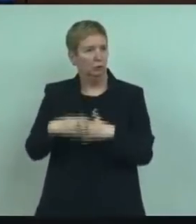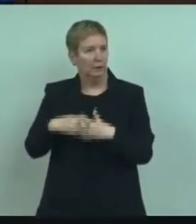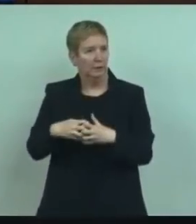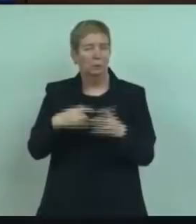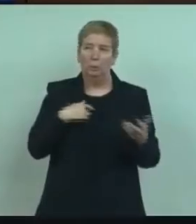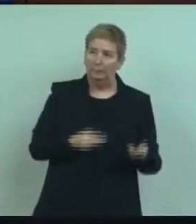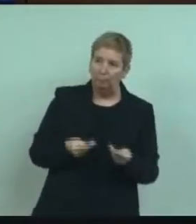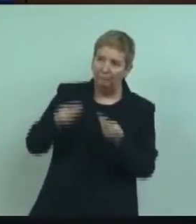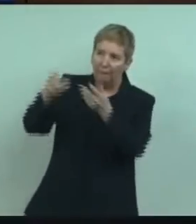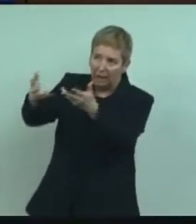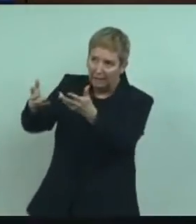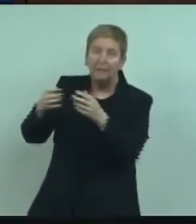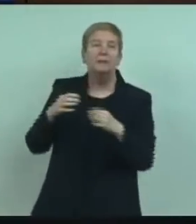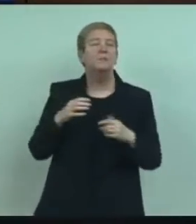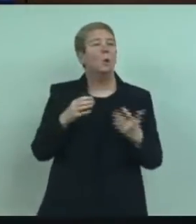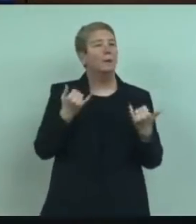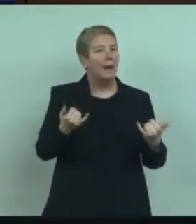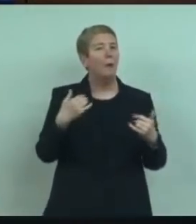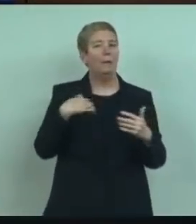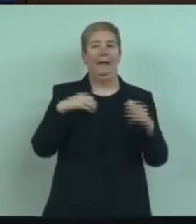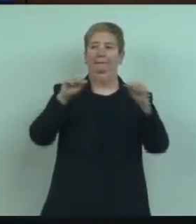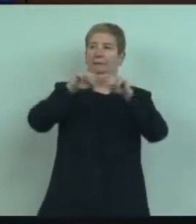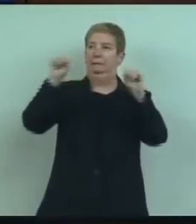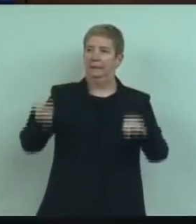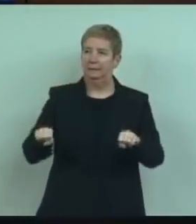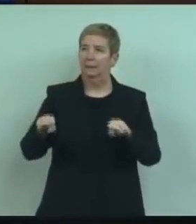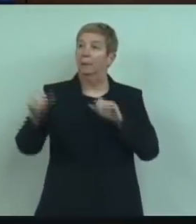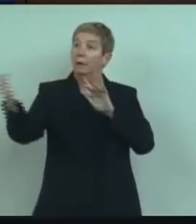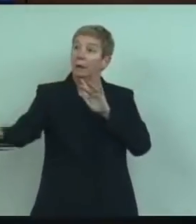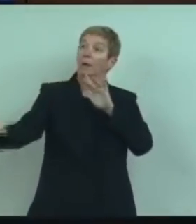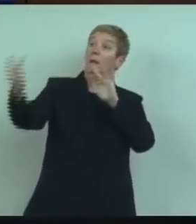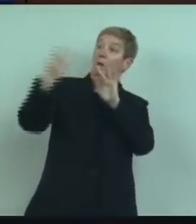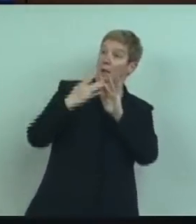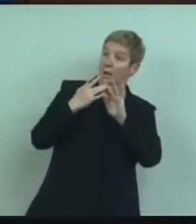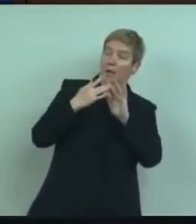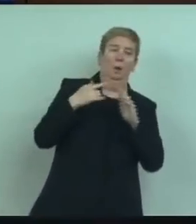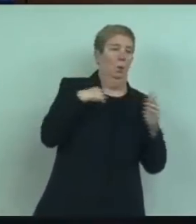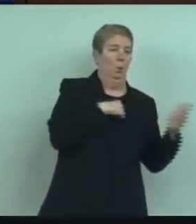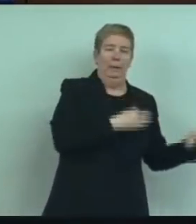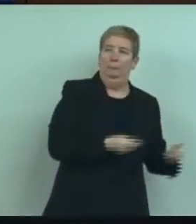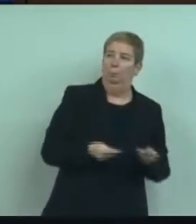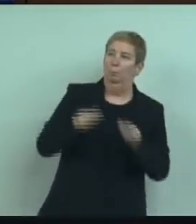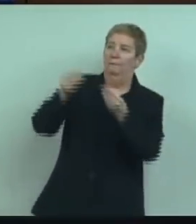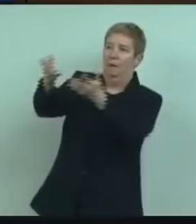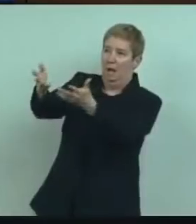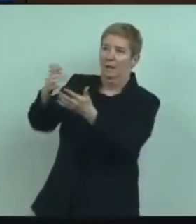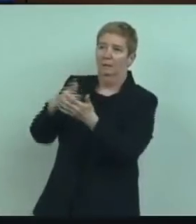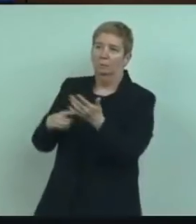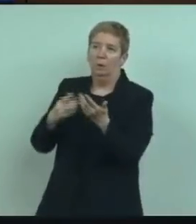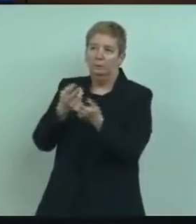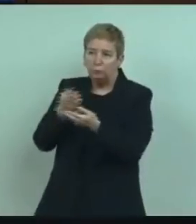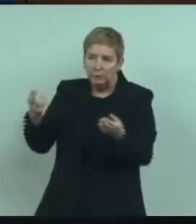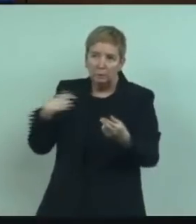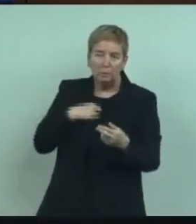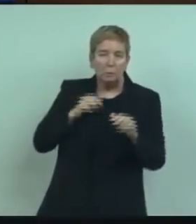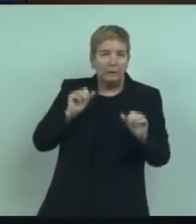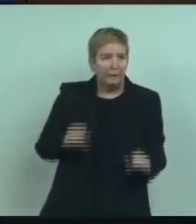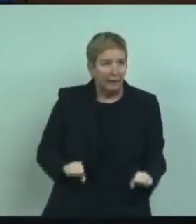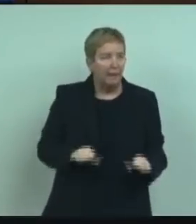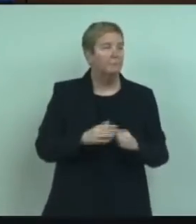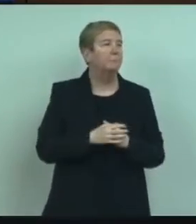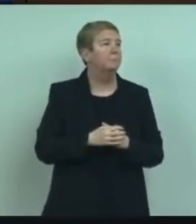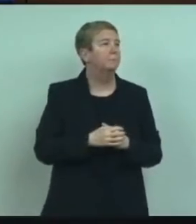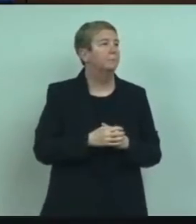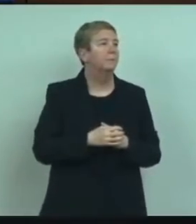they're clear about reaching out to us. We provide resources that we have. So we operate the way the